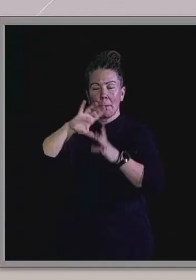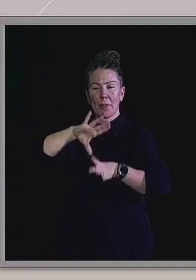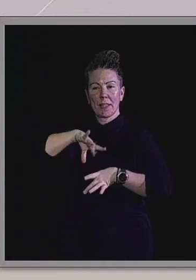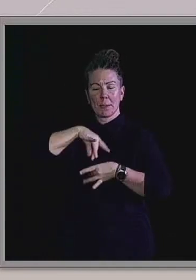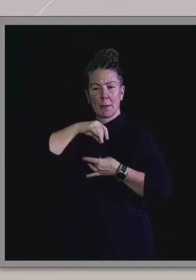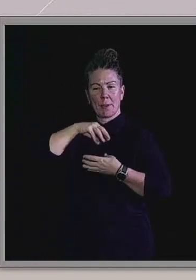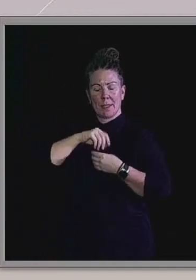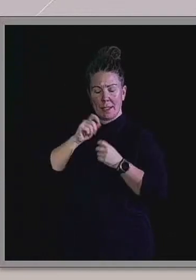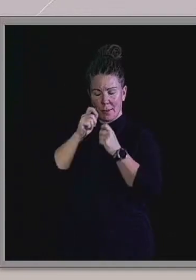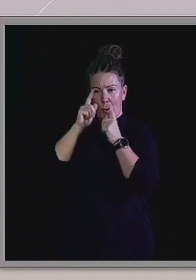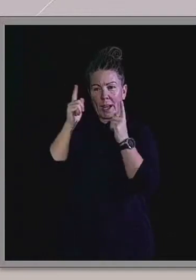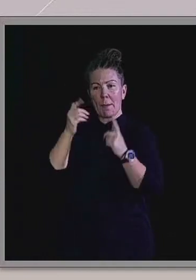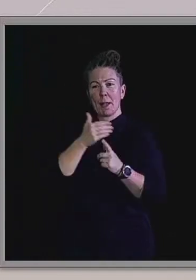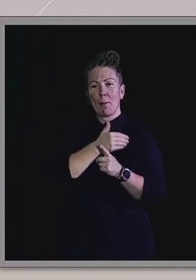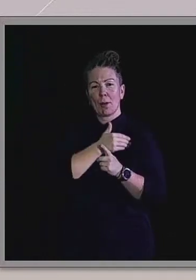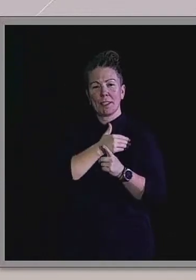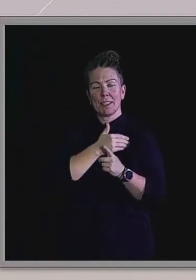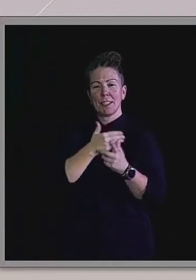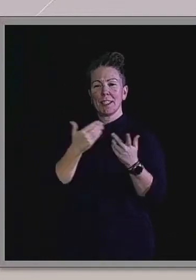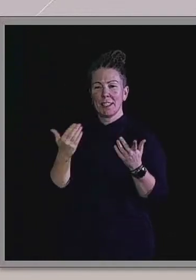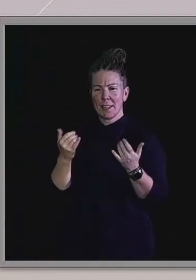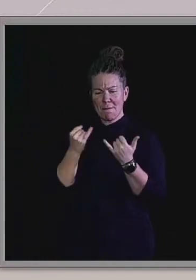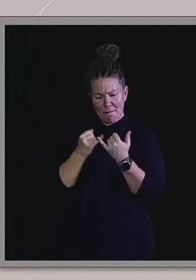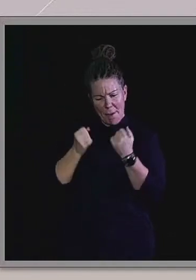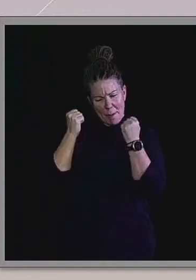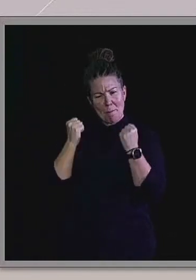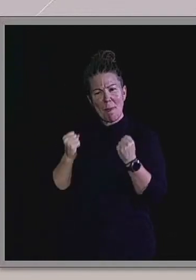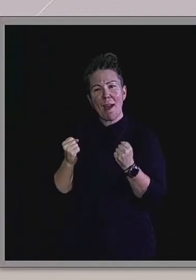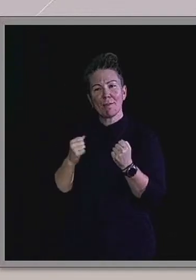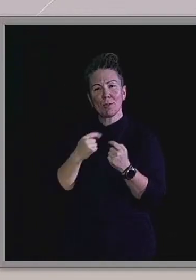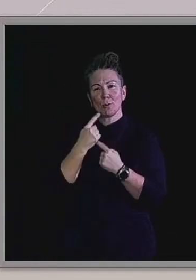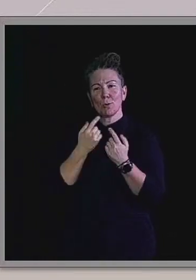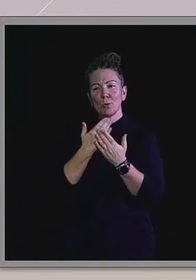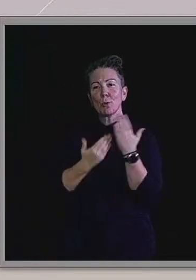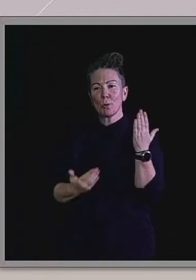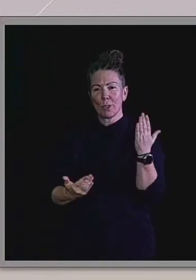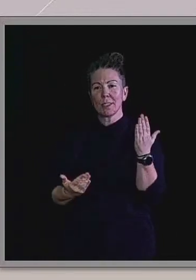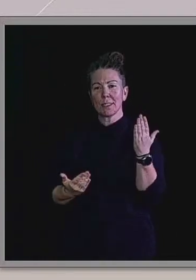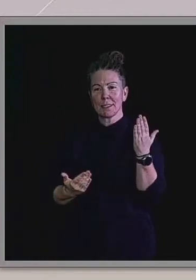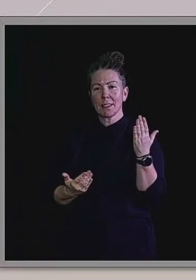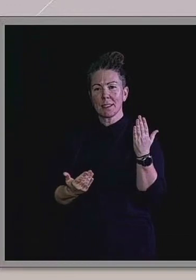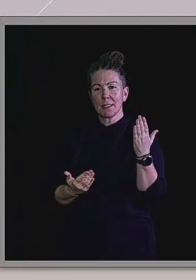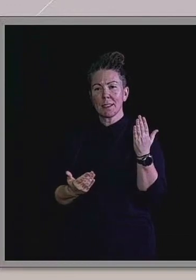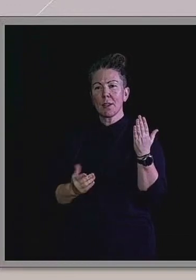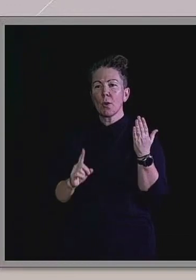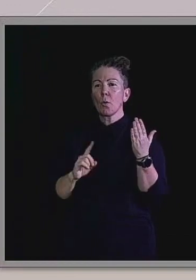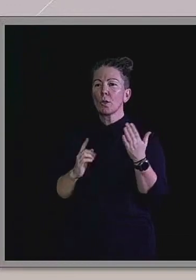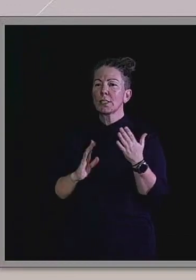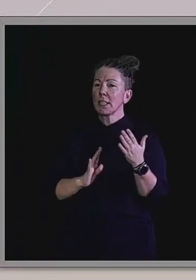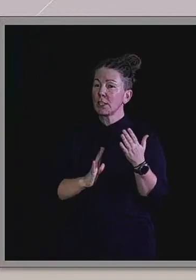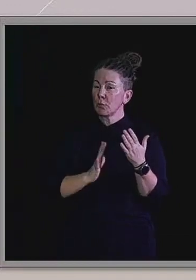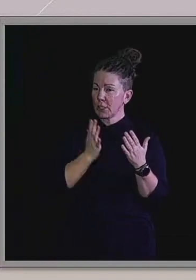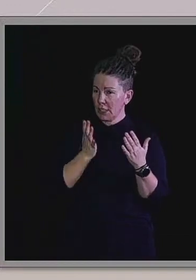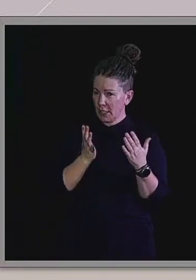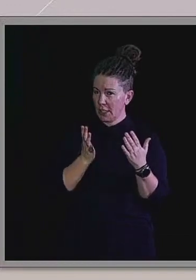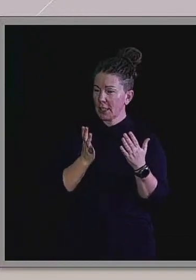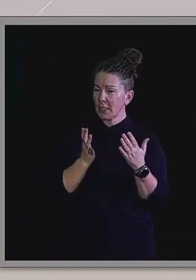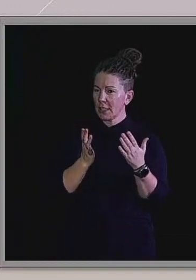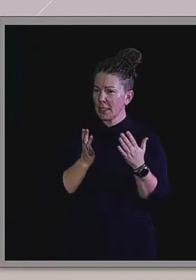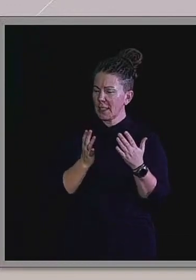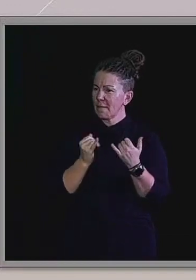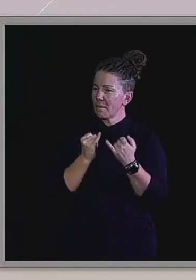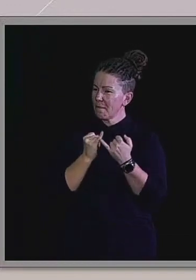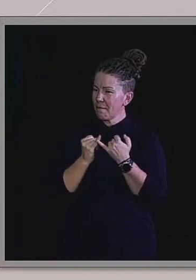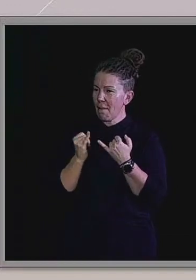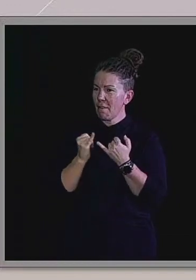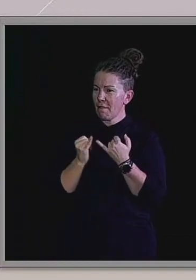in the morning. So it's there's some really quite powerful stuff. And the really interesting thing is that it really was